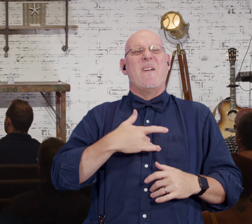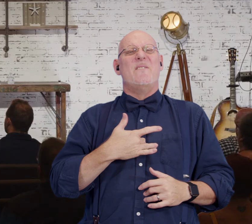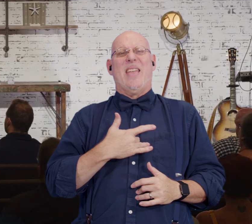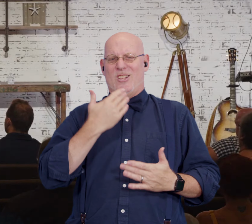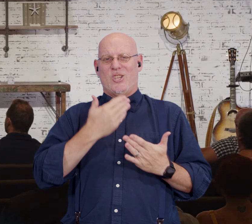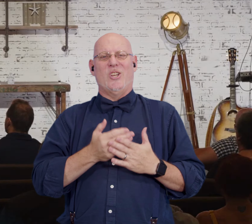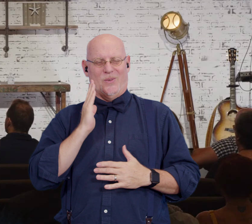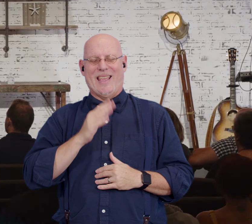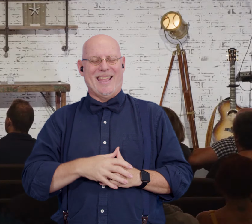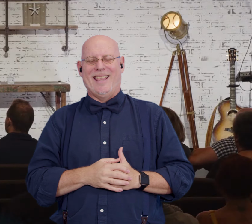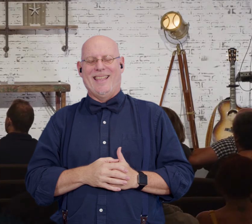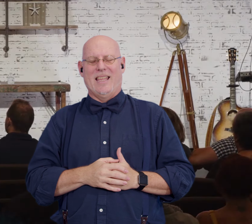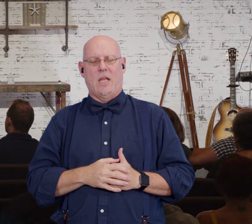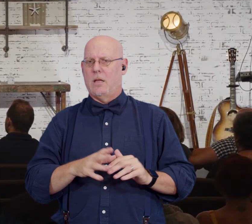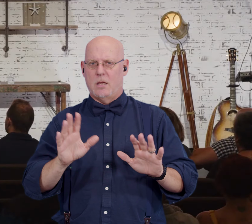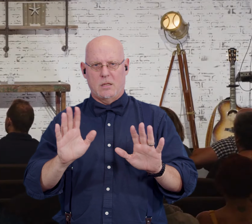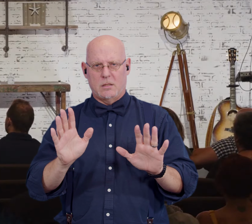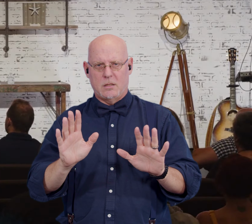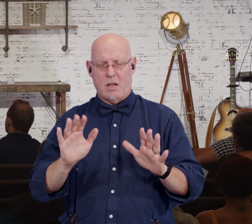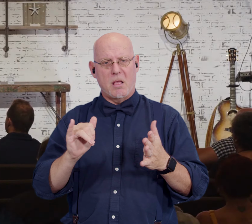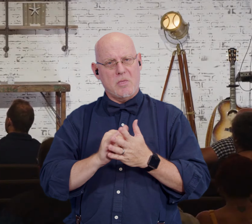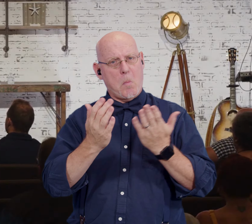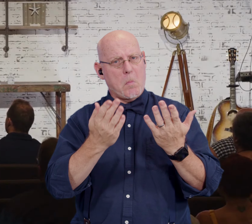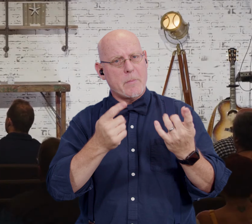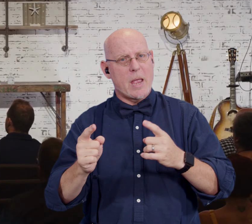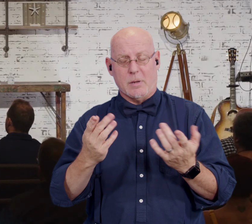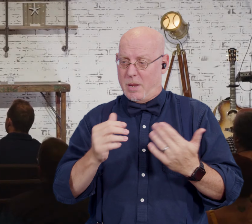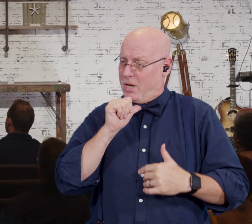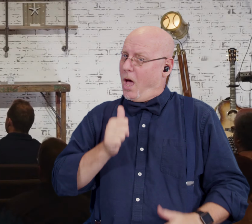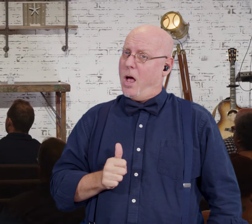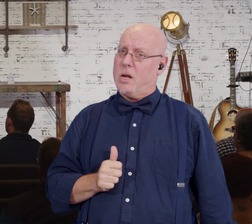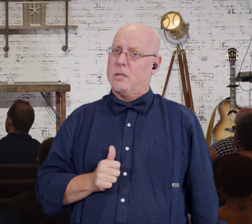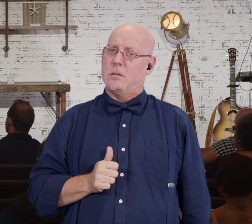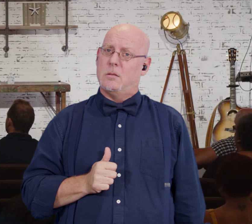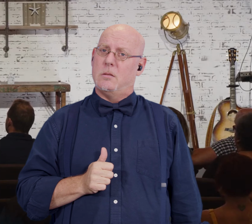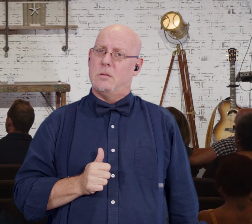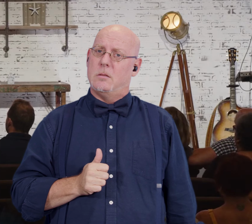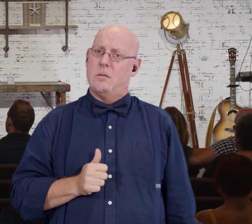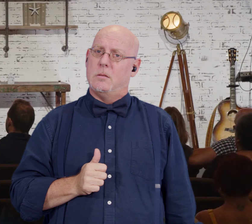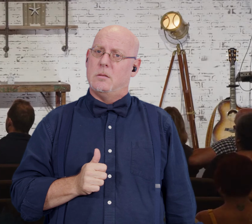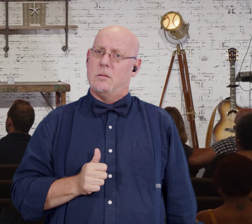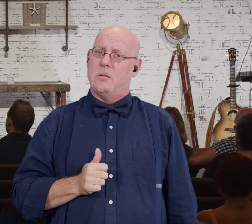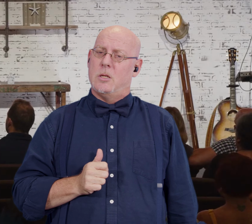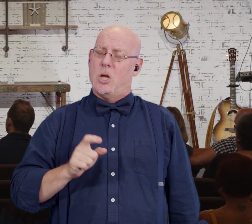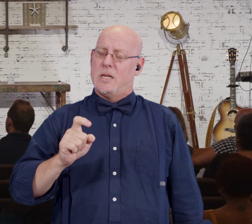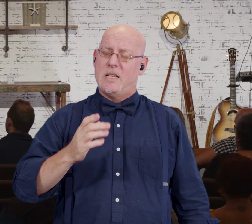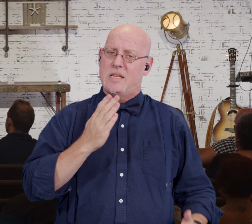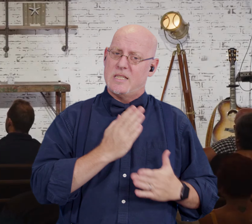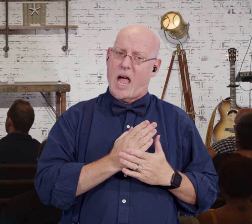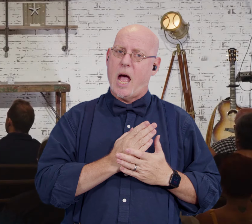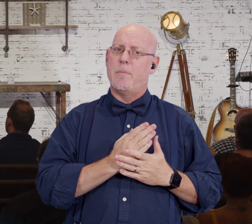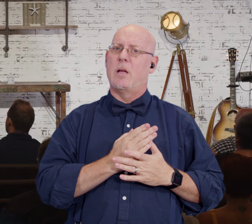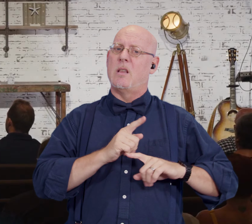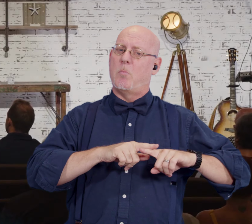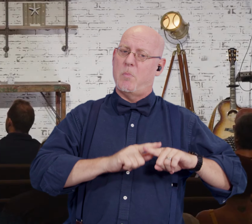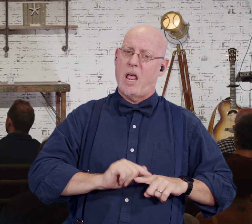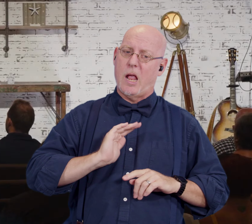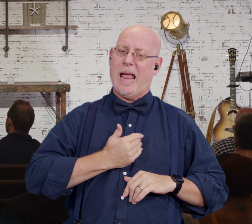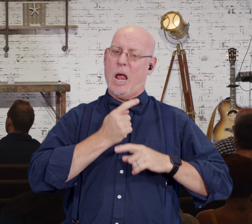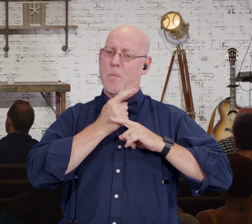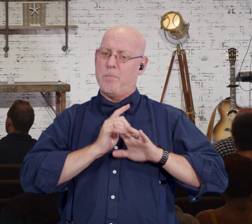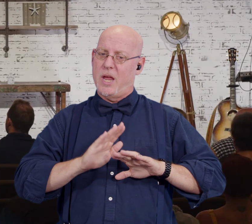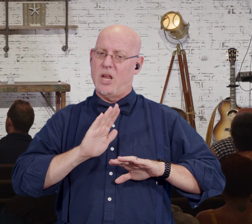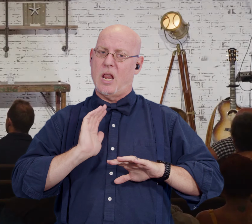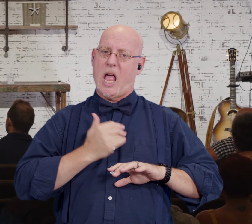going to feel good. That might come or it might not. We need to stop basing like our